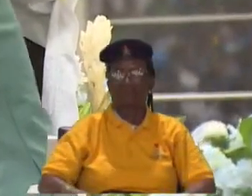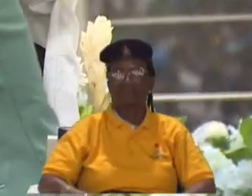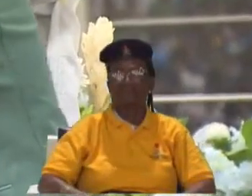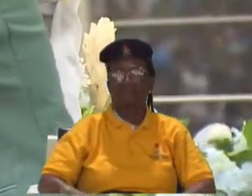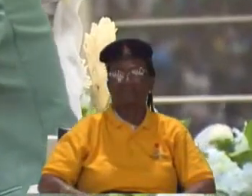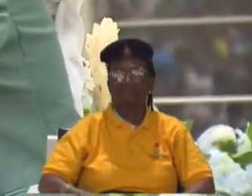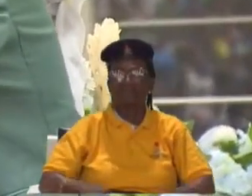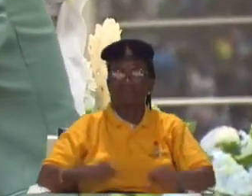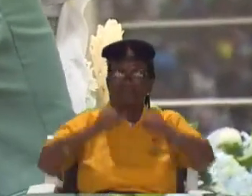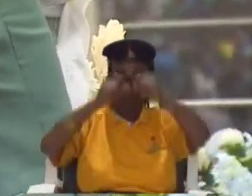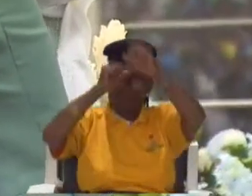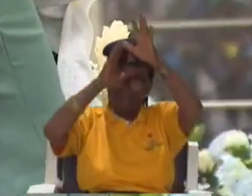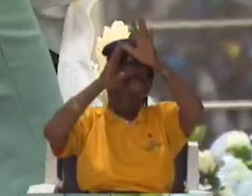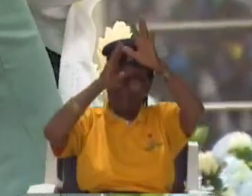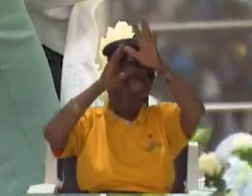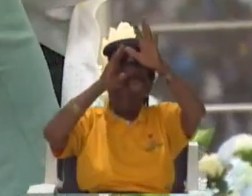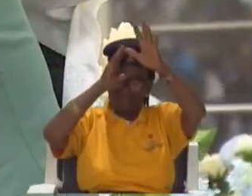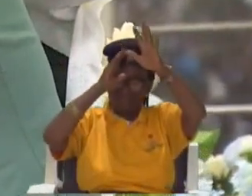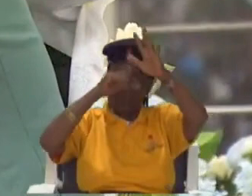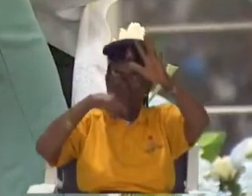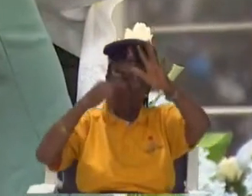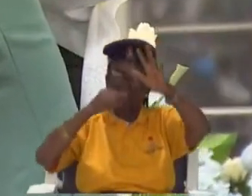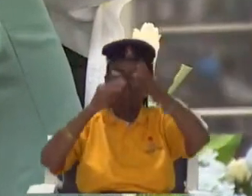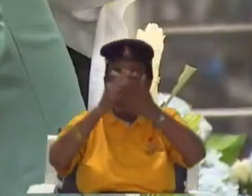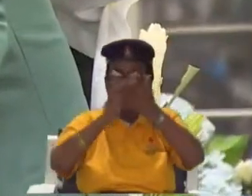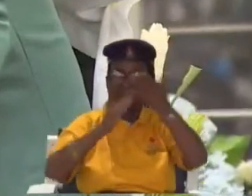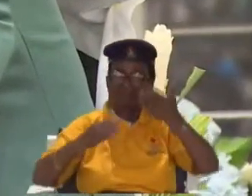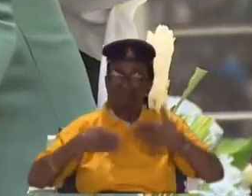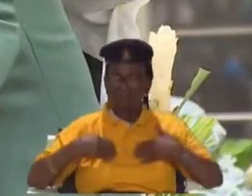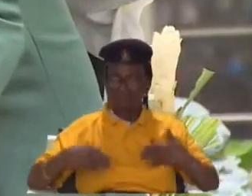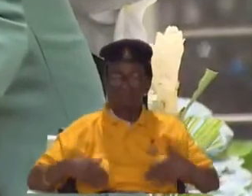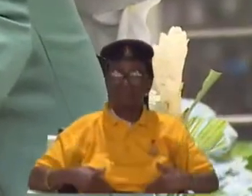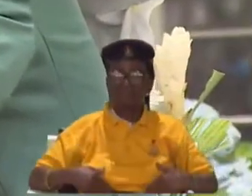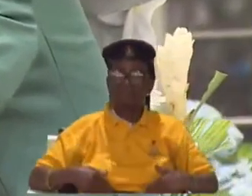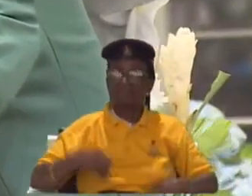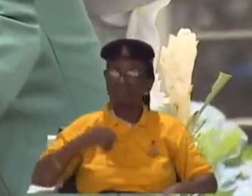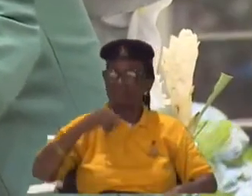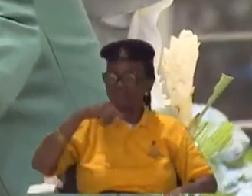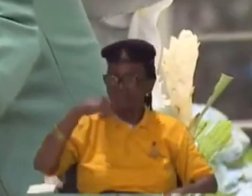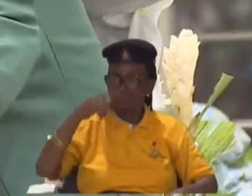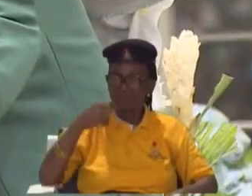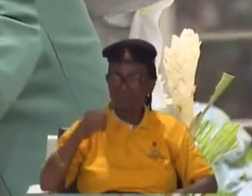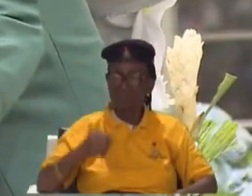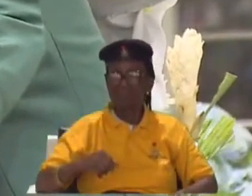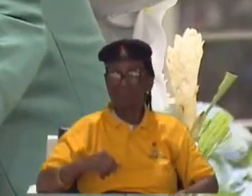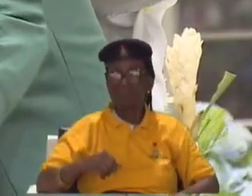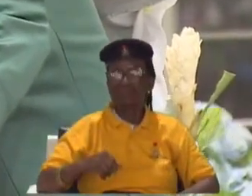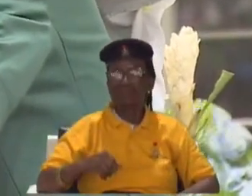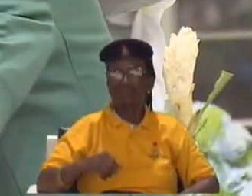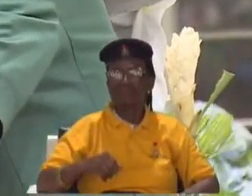Daddy says somebody said. Daddy ni pe eyan kan so wi pe